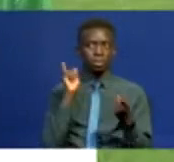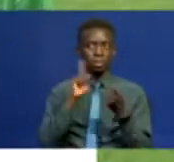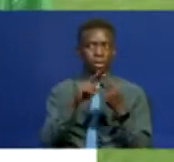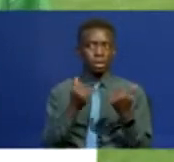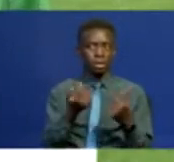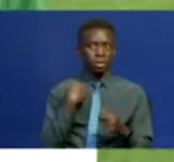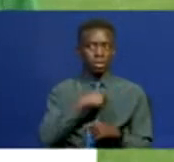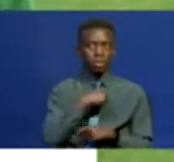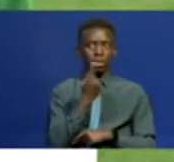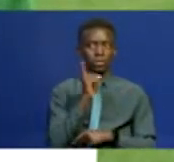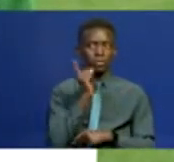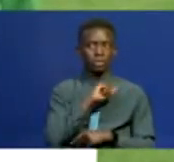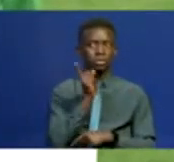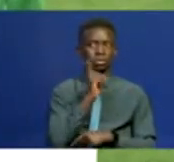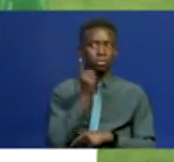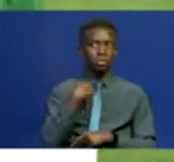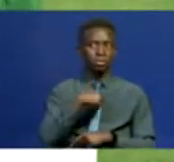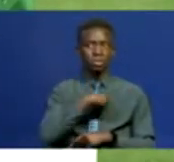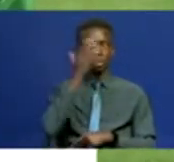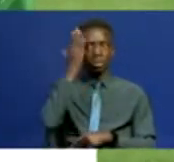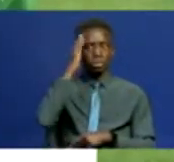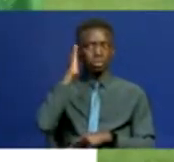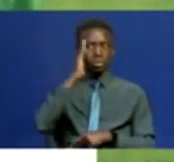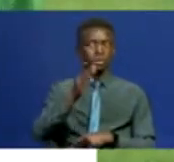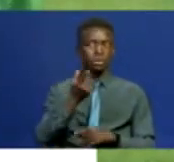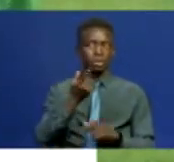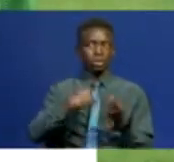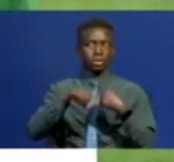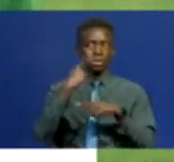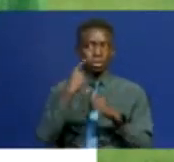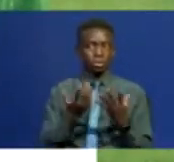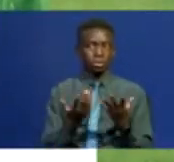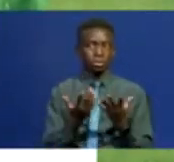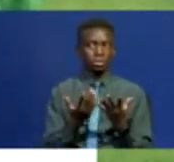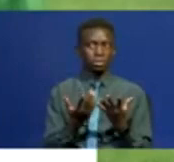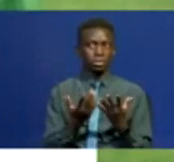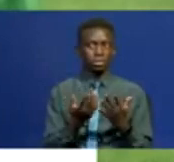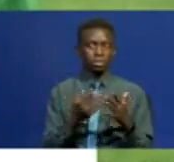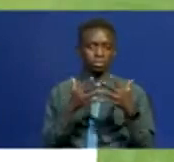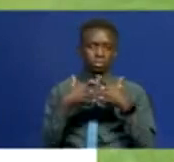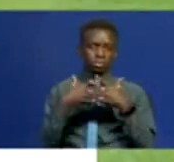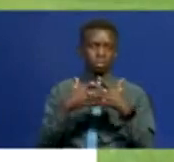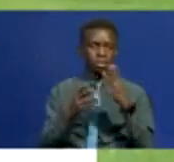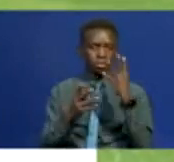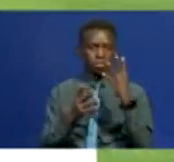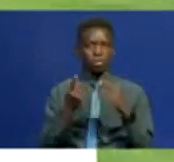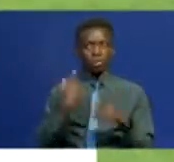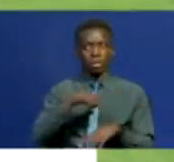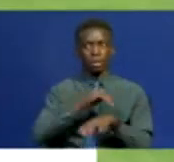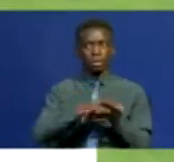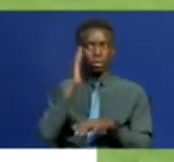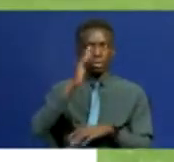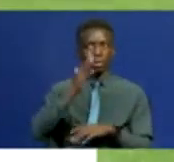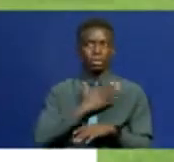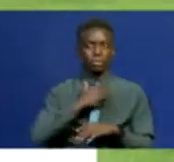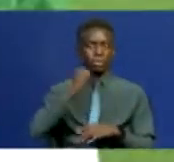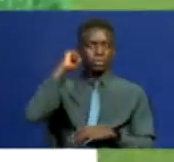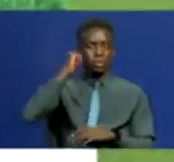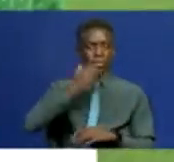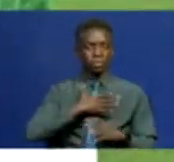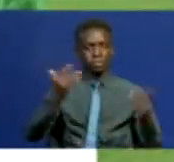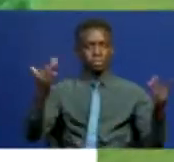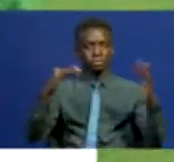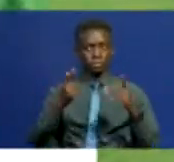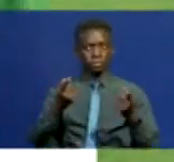tunamalizia. Kesho tunajua tutapiga hiyo mabao 4 tutapata. Na fans tunaomba wajitokeze